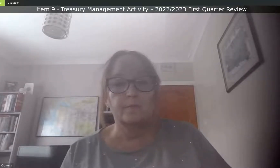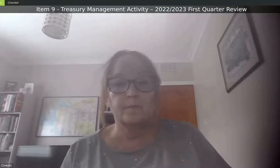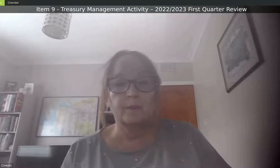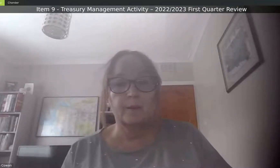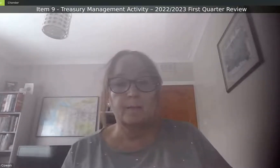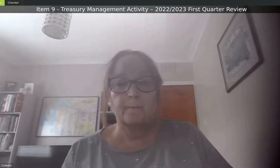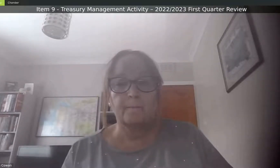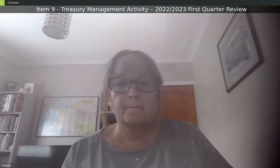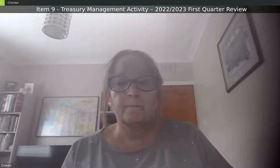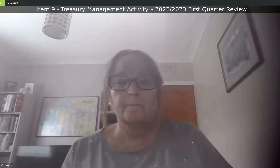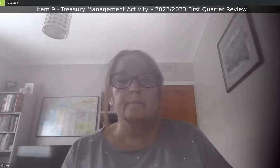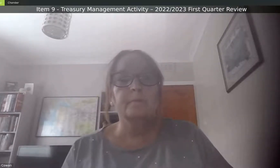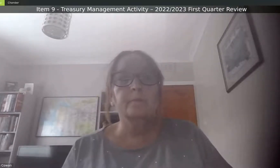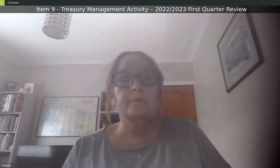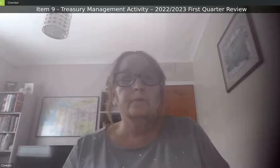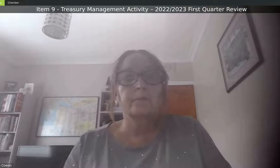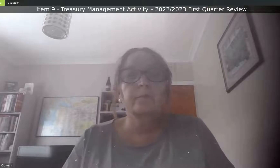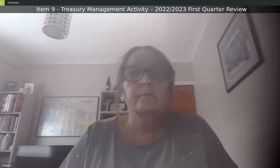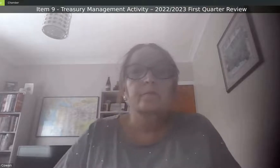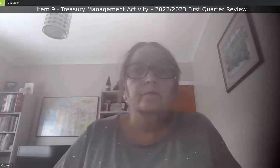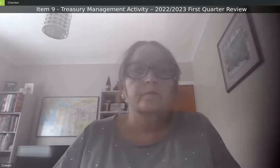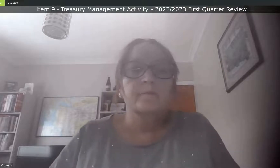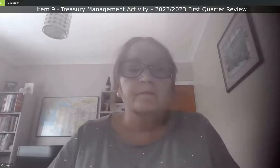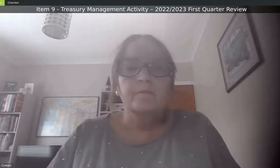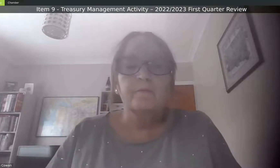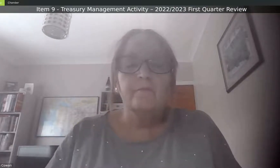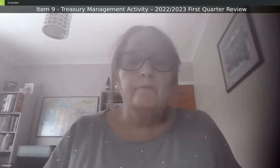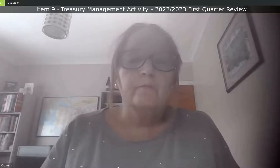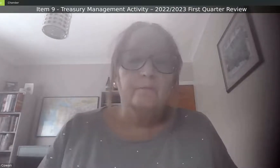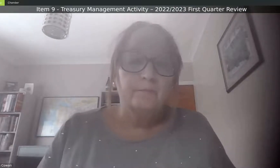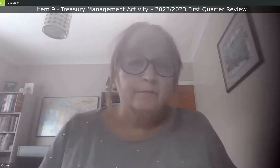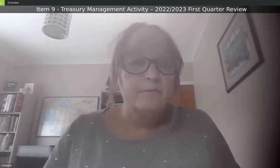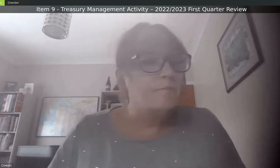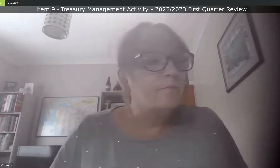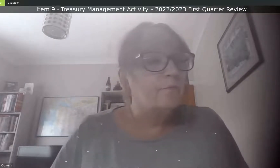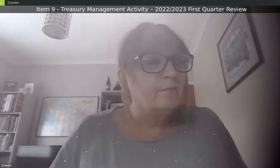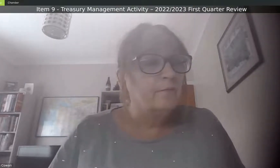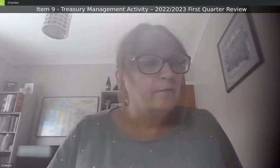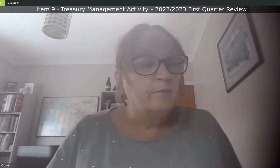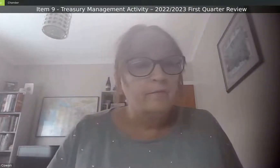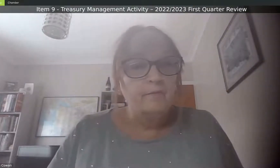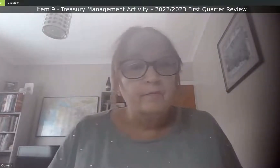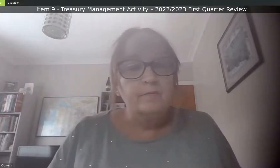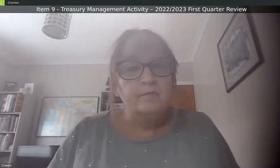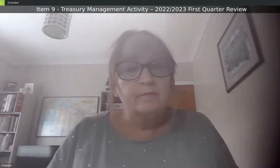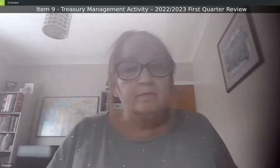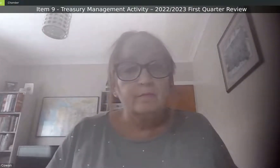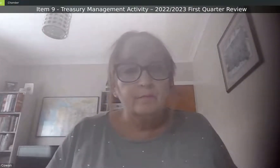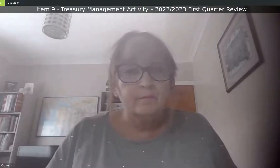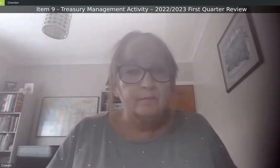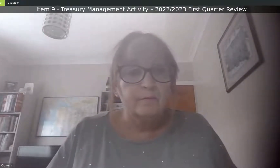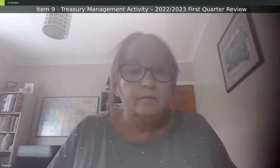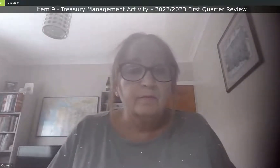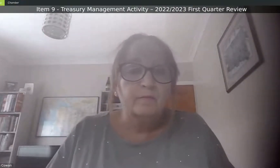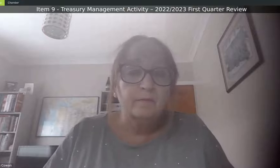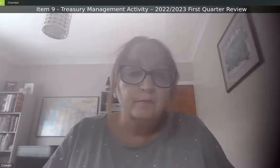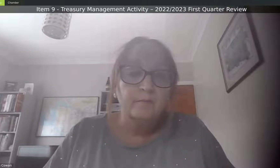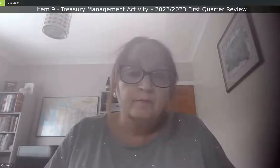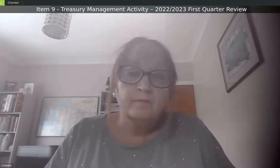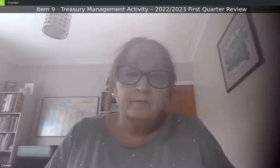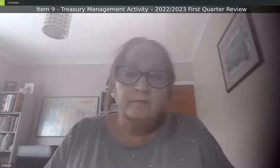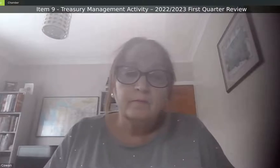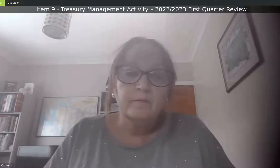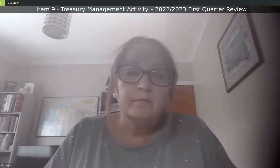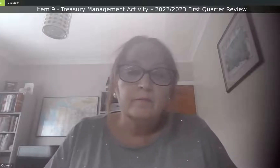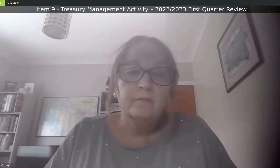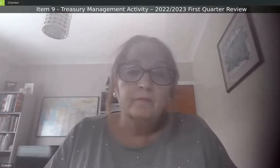Jackie, could you take that, please? Yes, thanks for your question. As I report in the paper, most of the deposits we make are